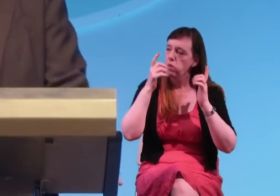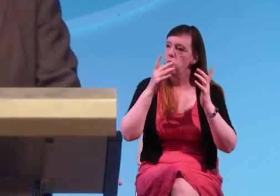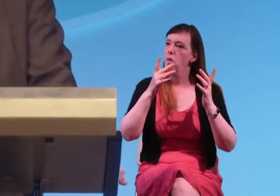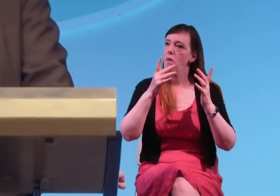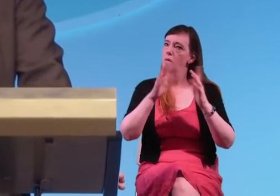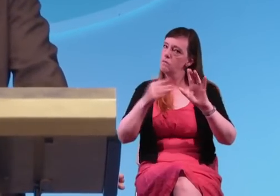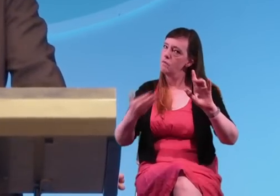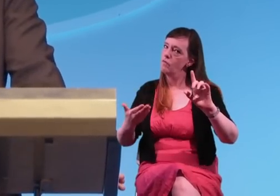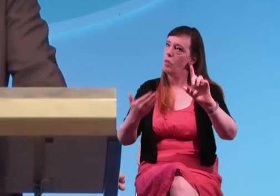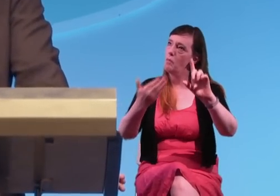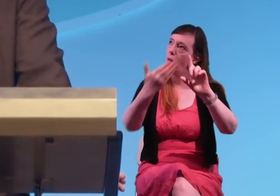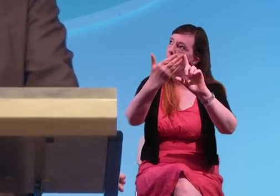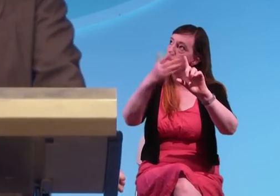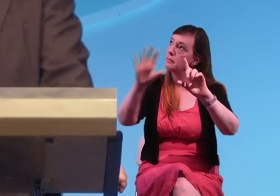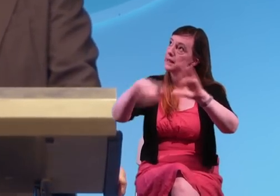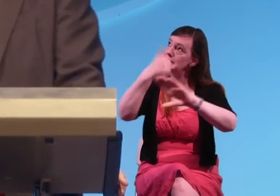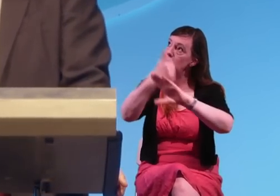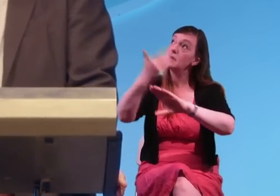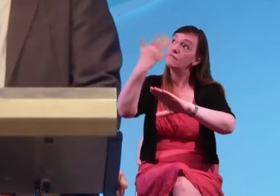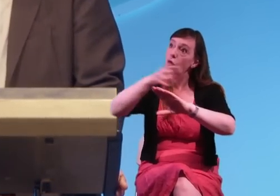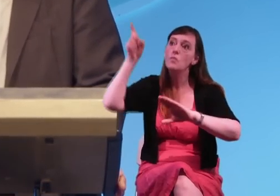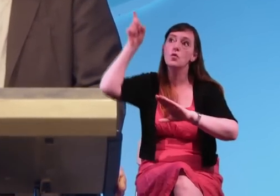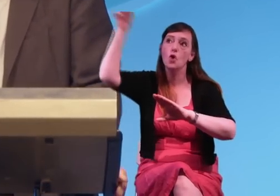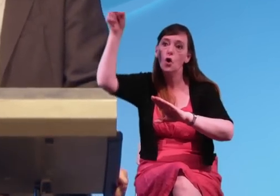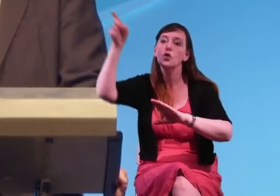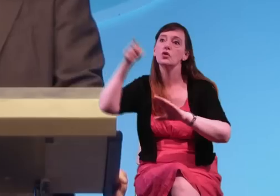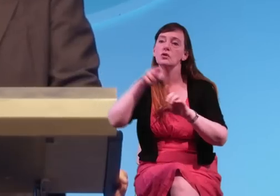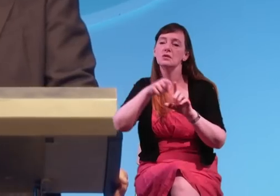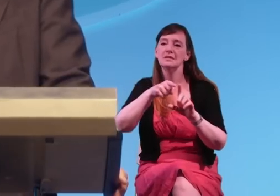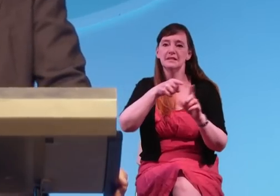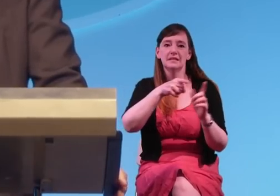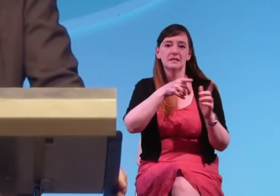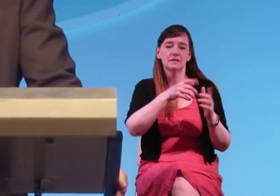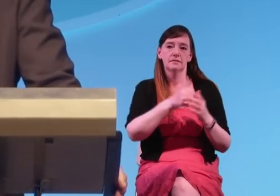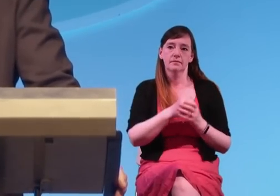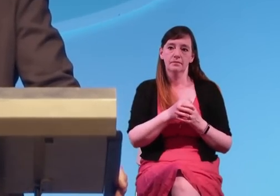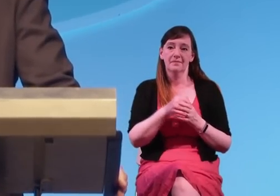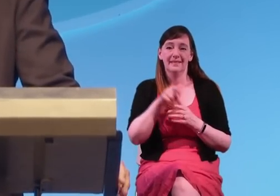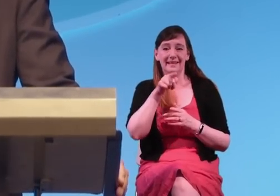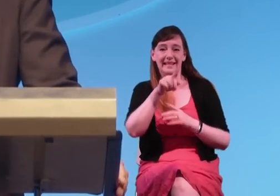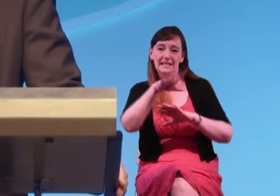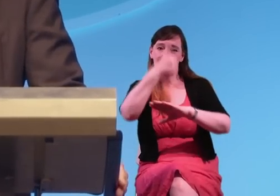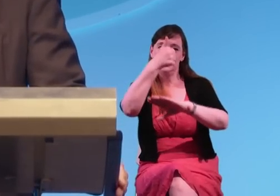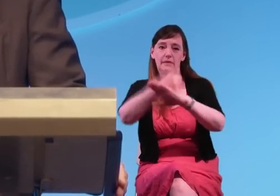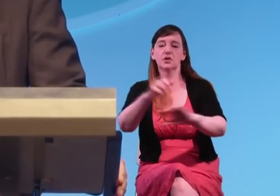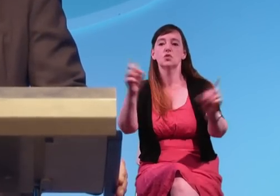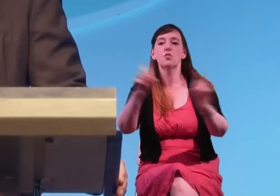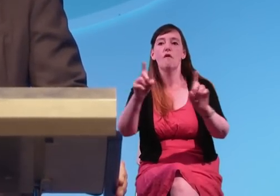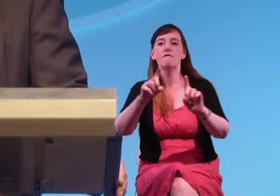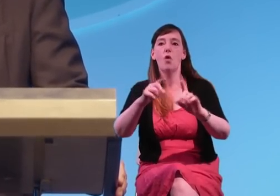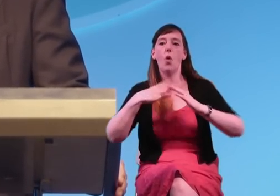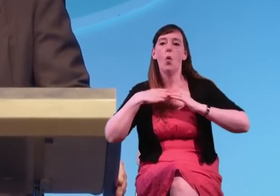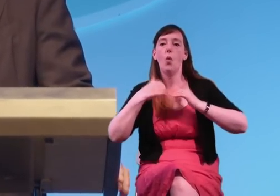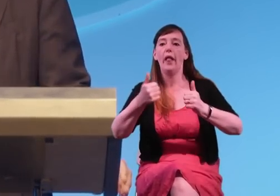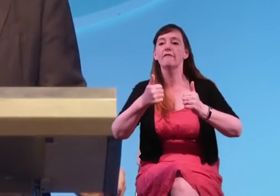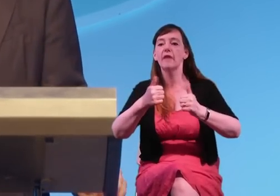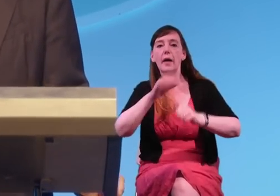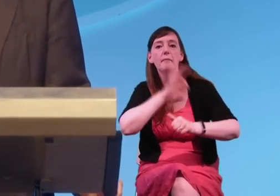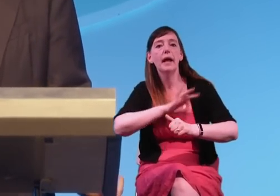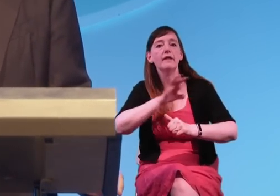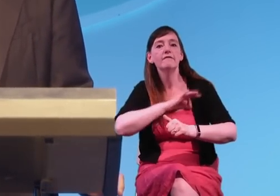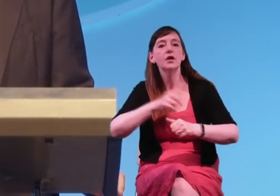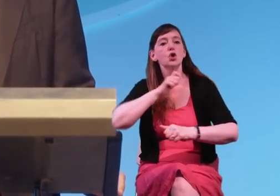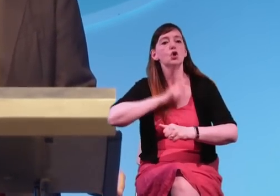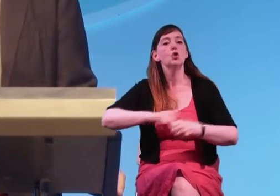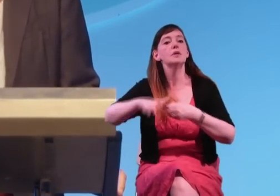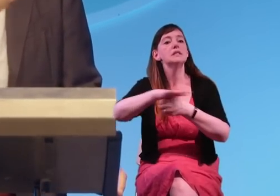was established by God. And of the first three things it says, and lastly it says, it was established for the welfare of human society, which